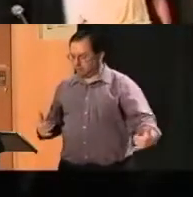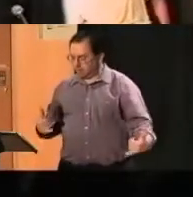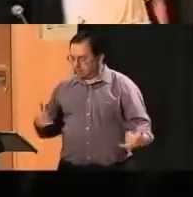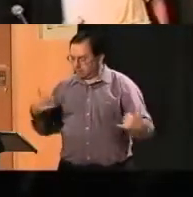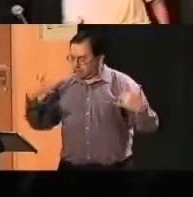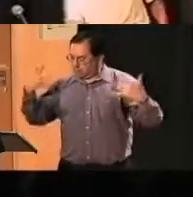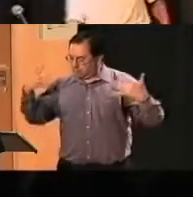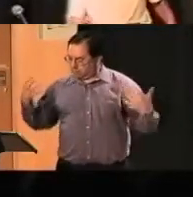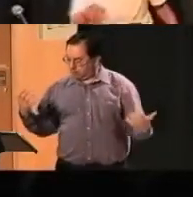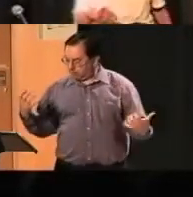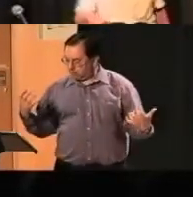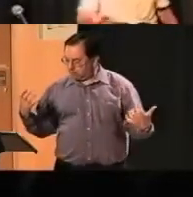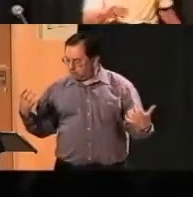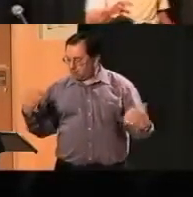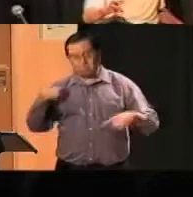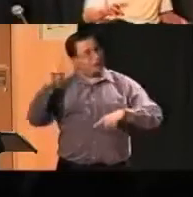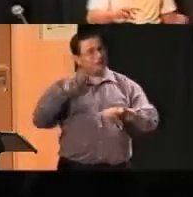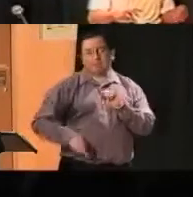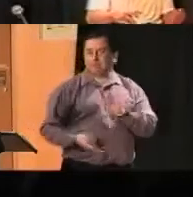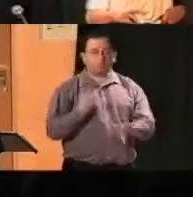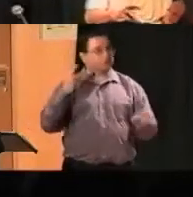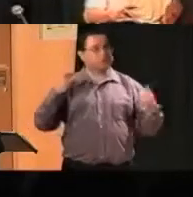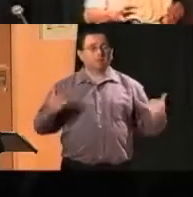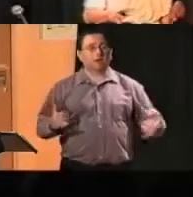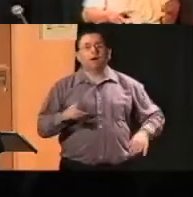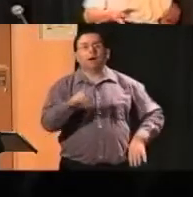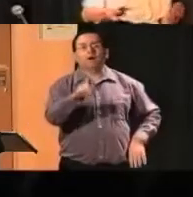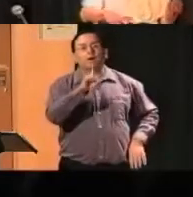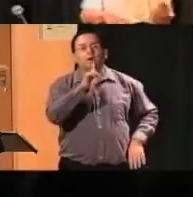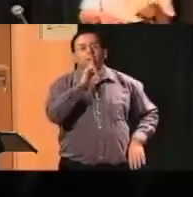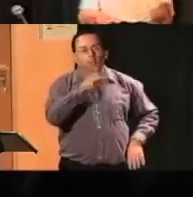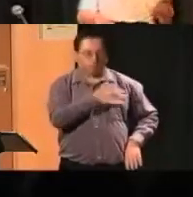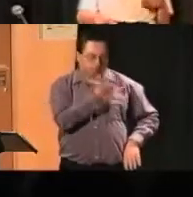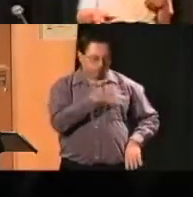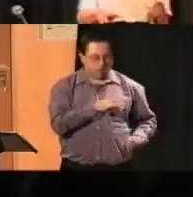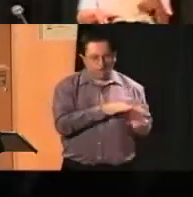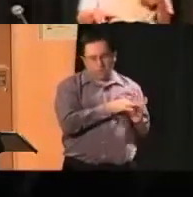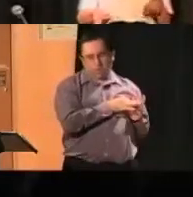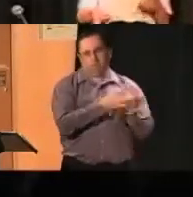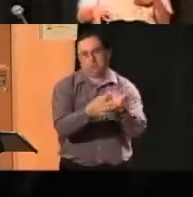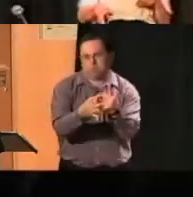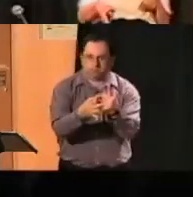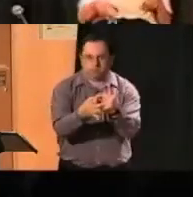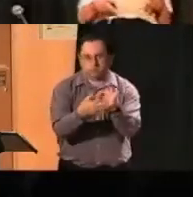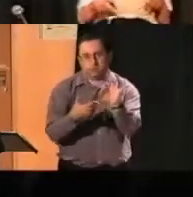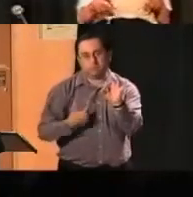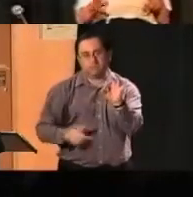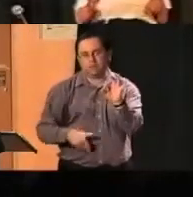You really got hold on me.